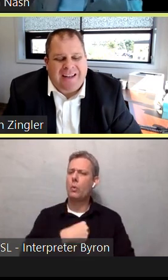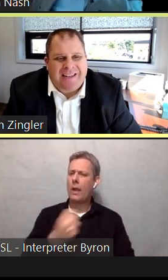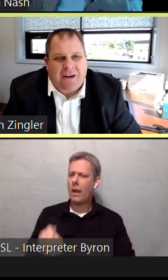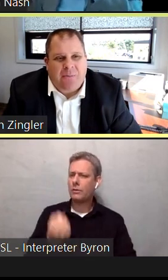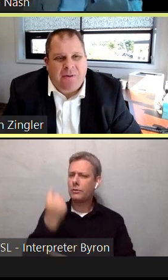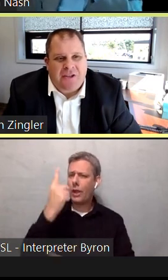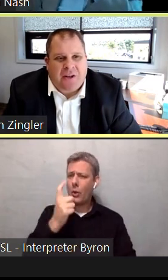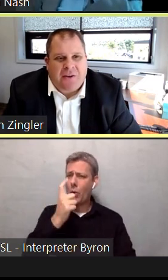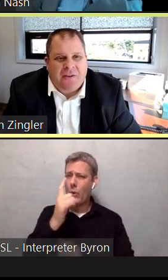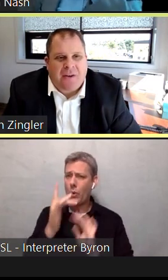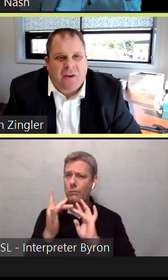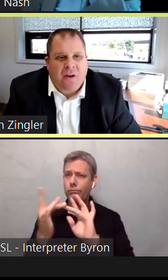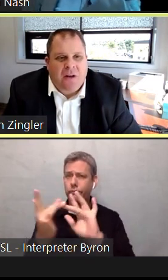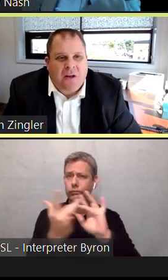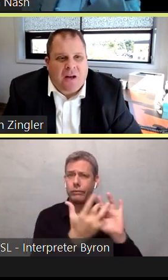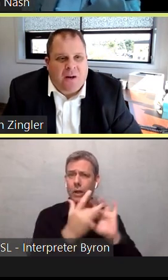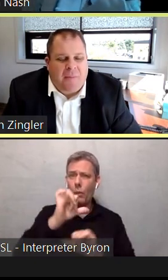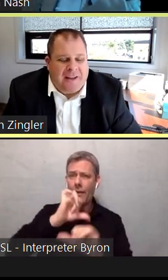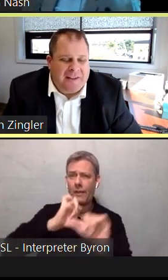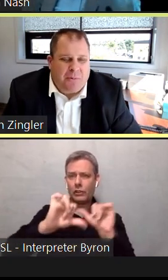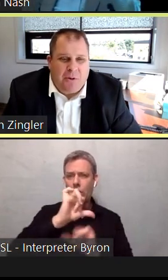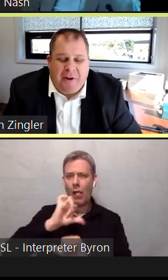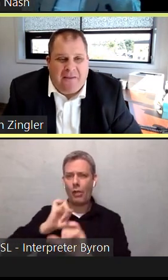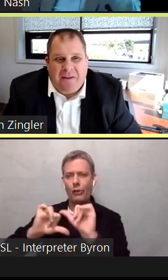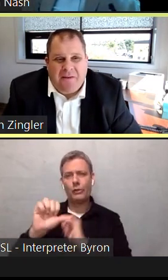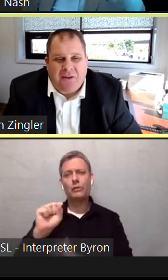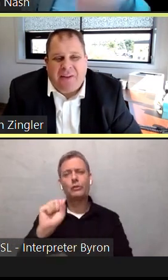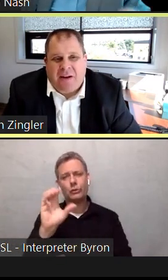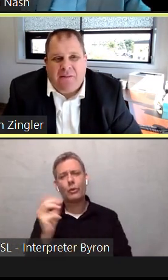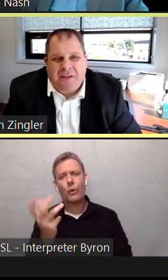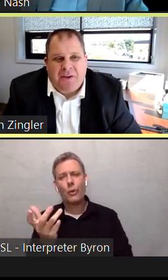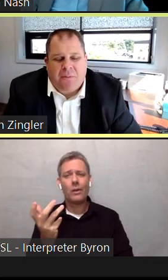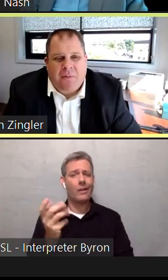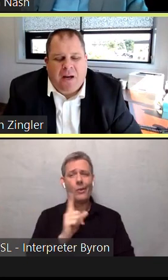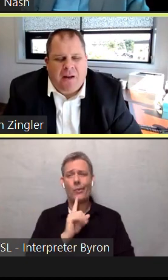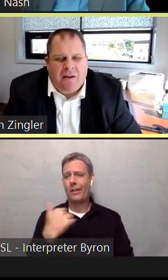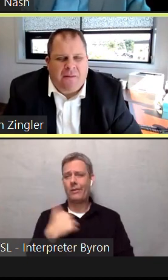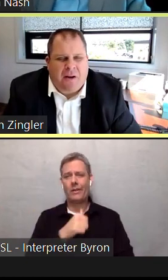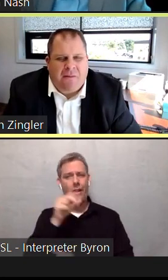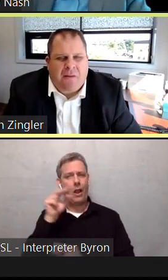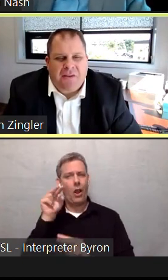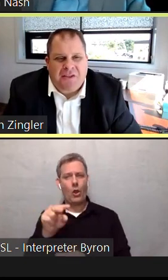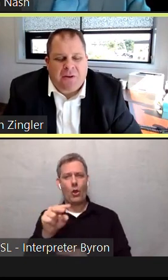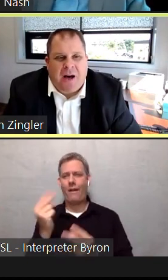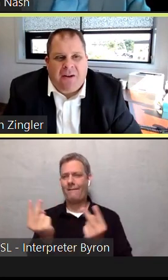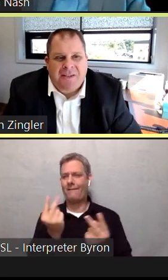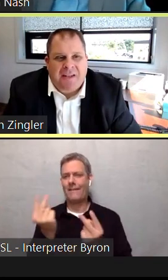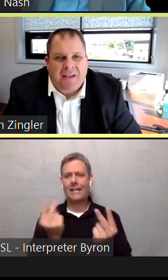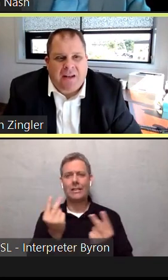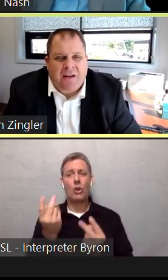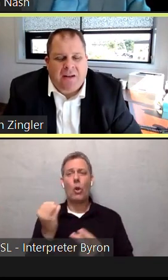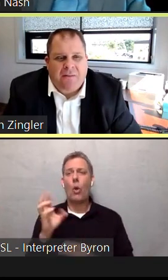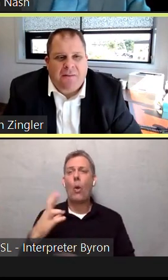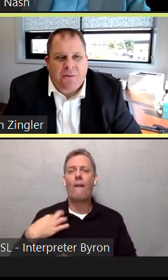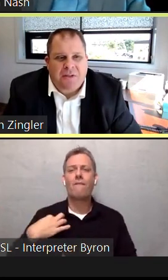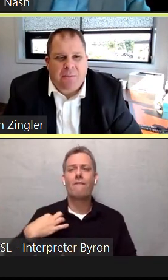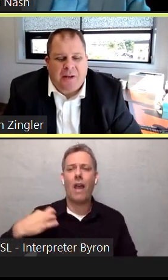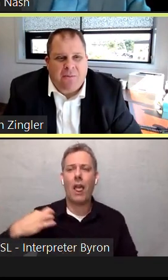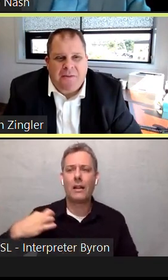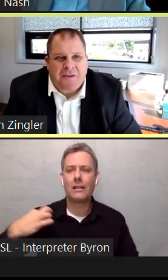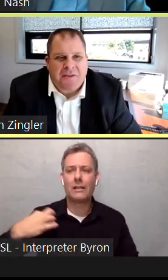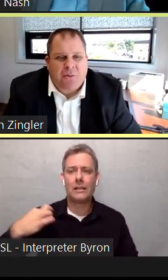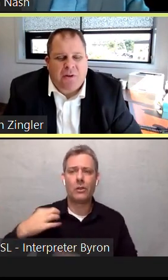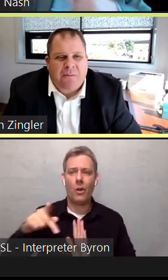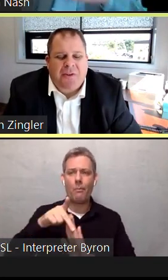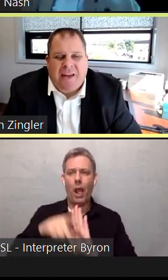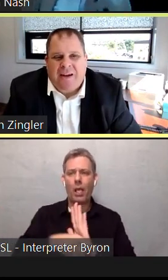in contact with each other. So at this point, we haven't even looked at our visitor, our volunteer policy of folks coming in.